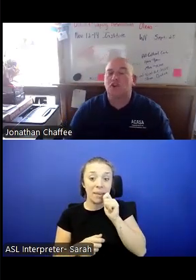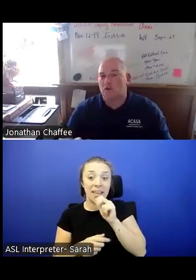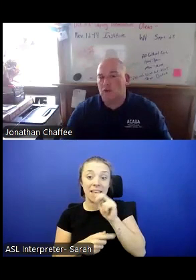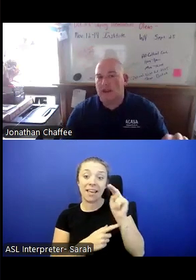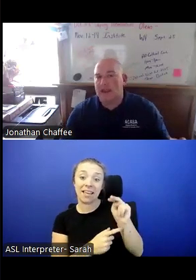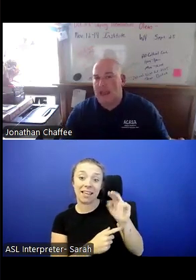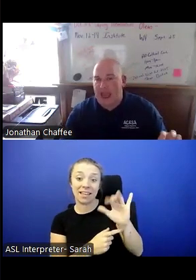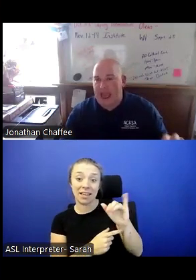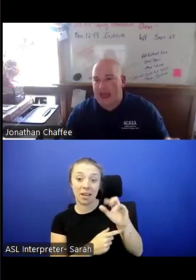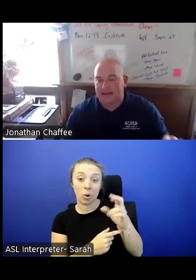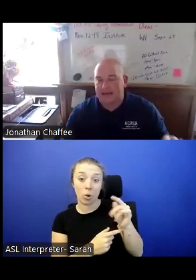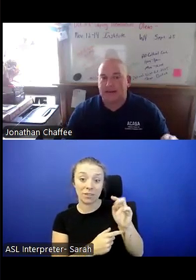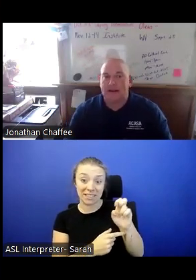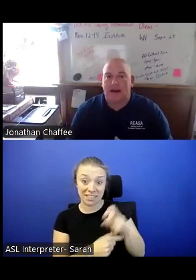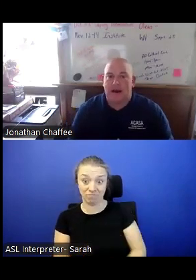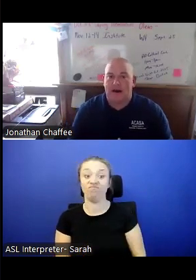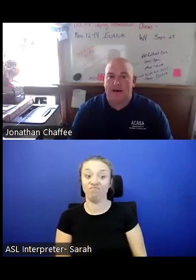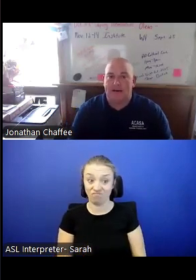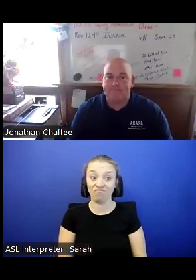So they're looking at,